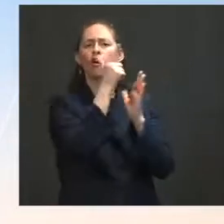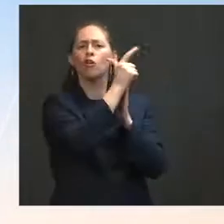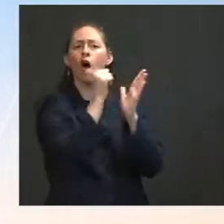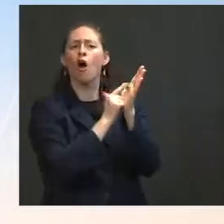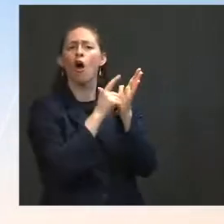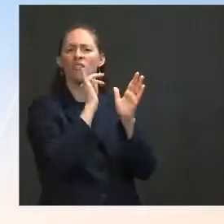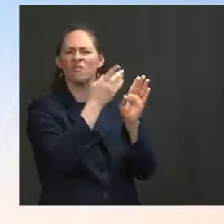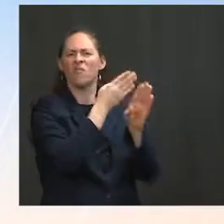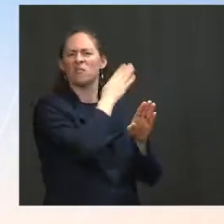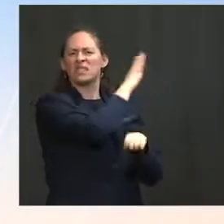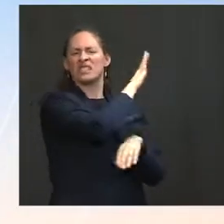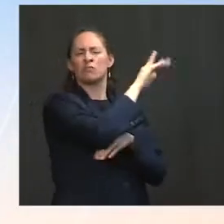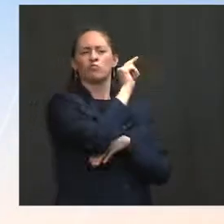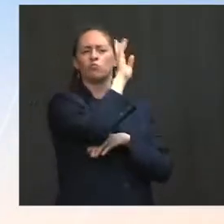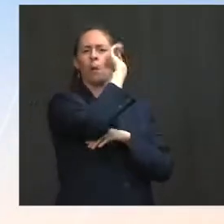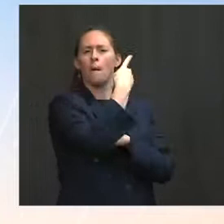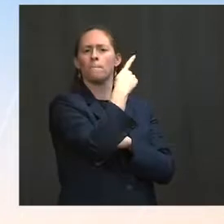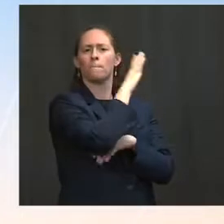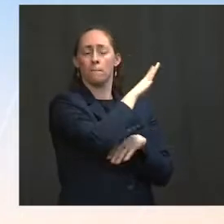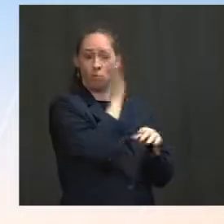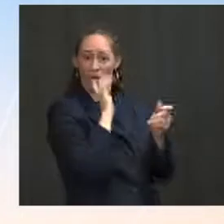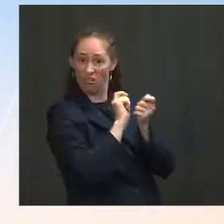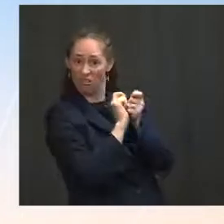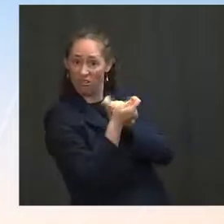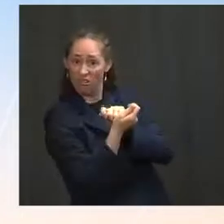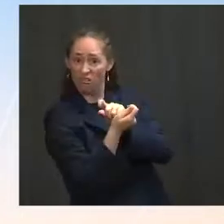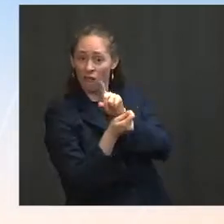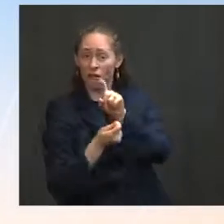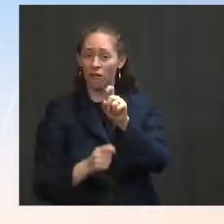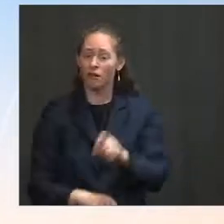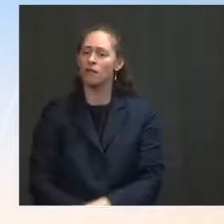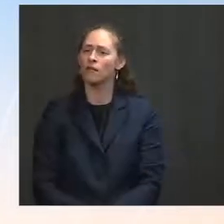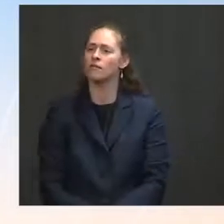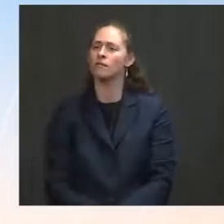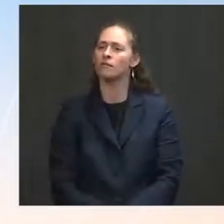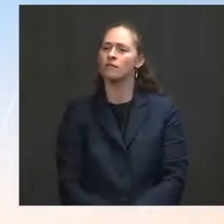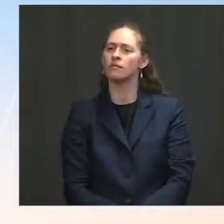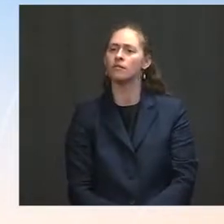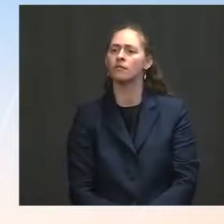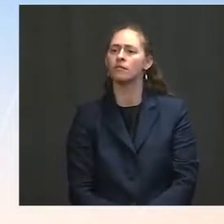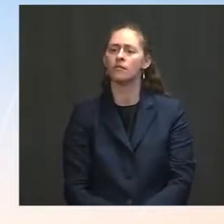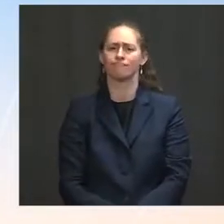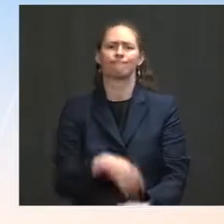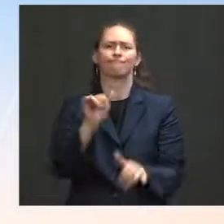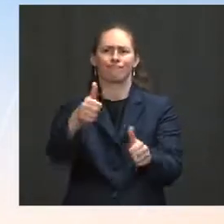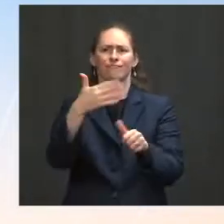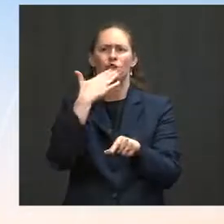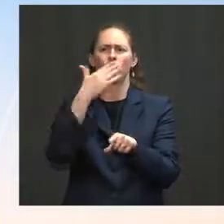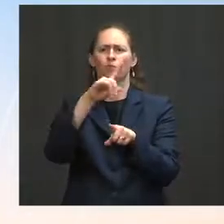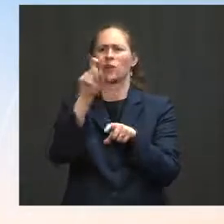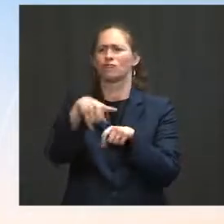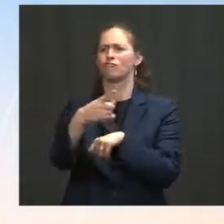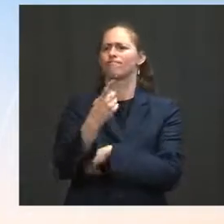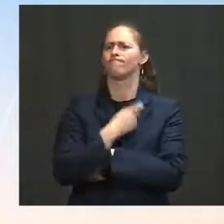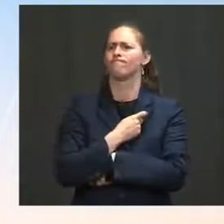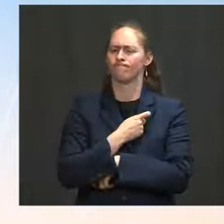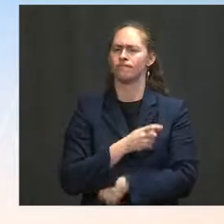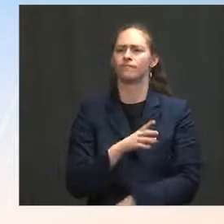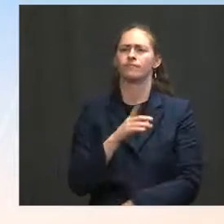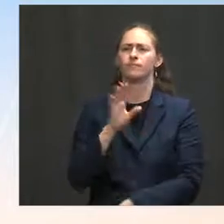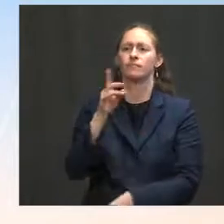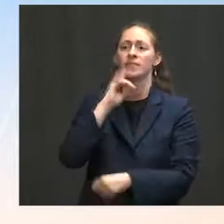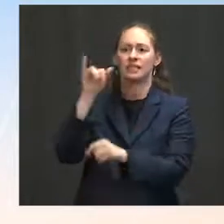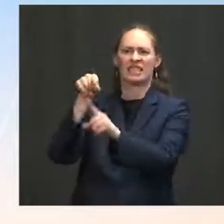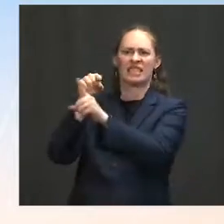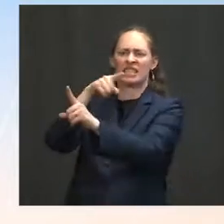It is something the president is following closely. A lot of it is under the purview of the Department of Justice. I can see if there's any new update for you that I can provide to you after the